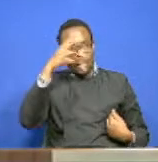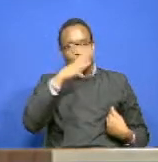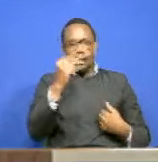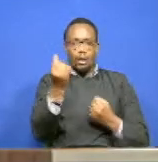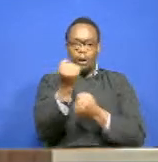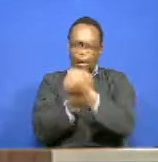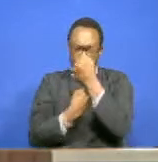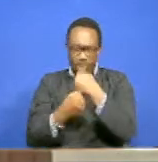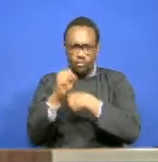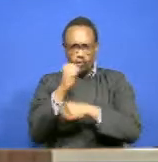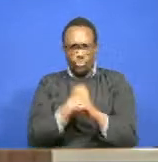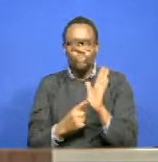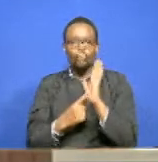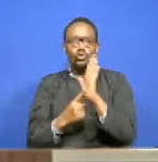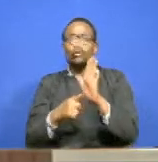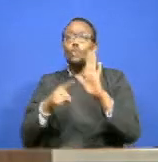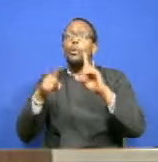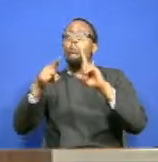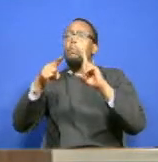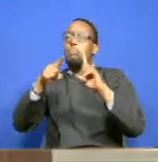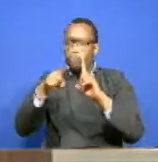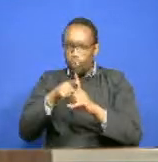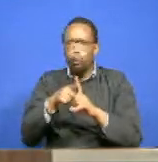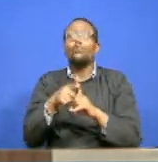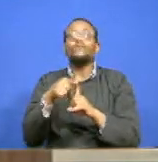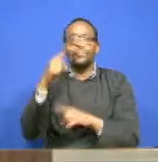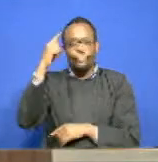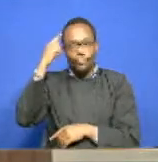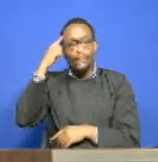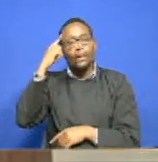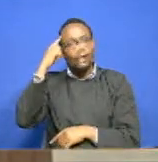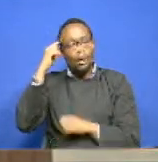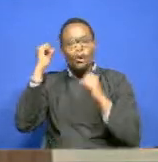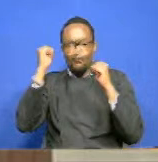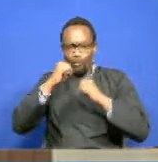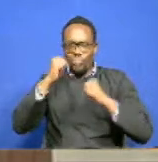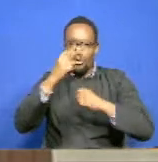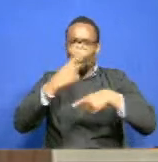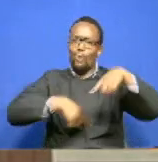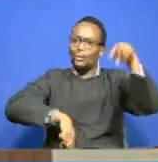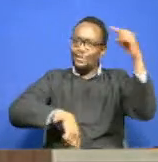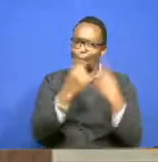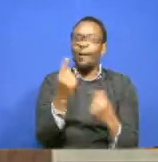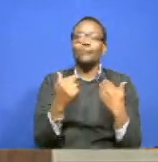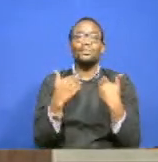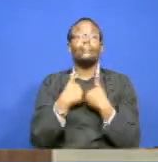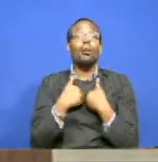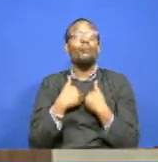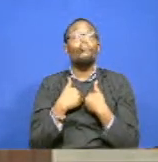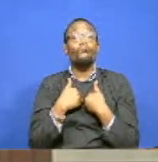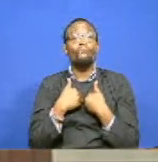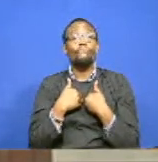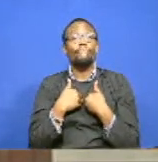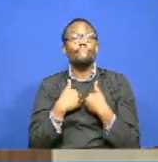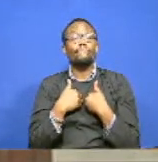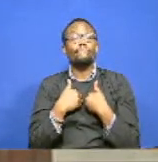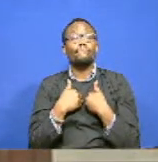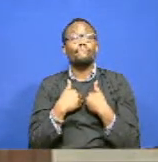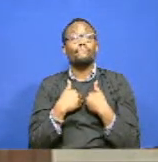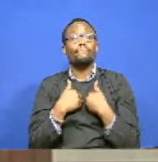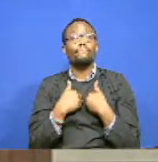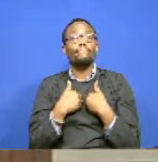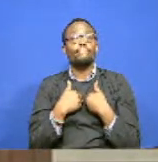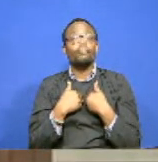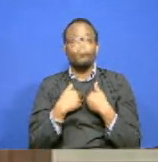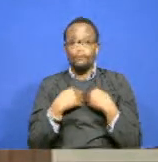action, producing positive thinking that produce positive energy which lead to success?